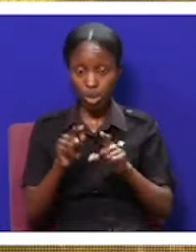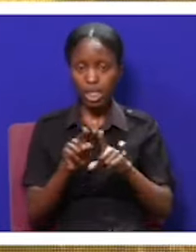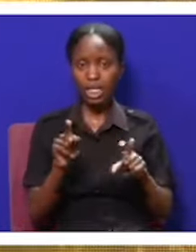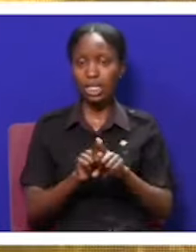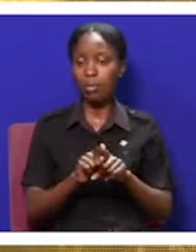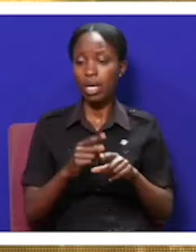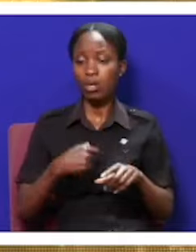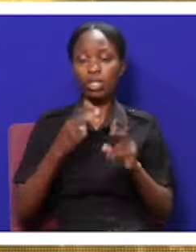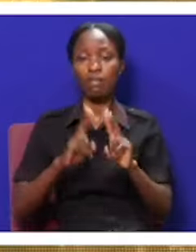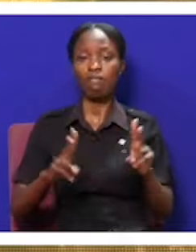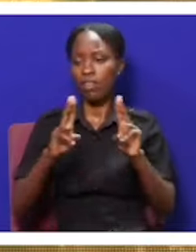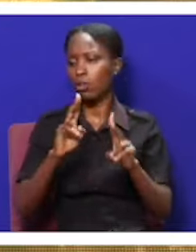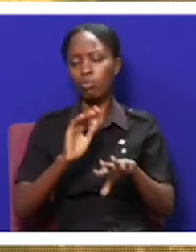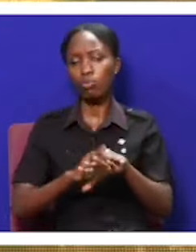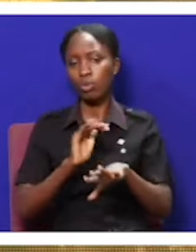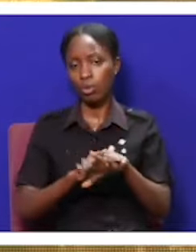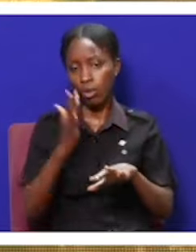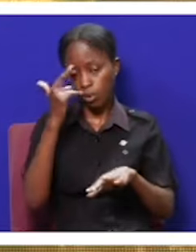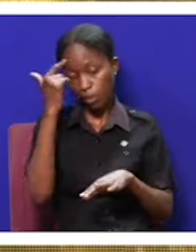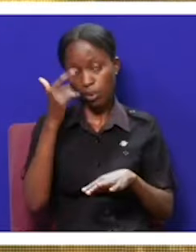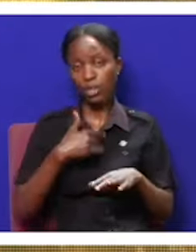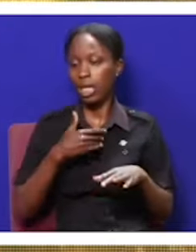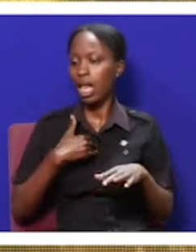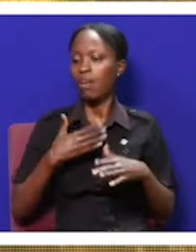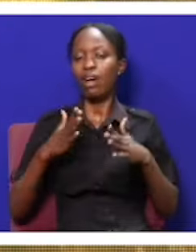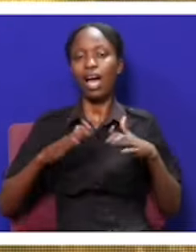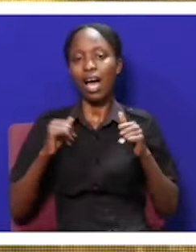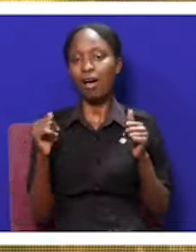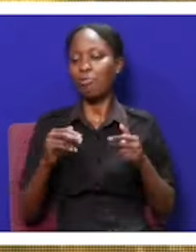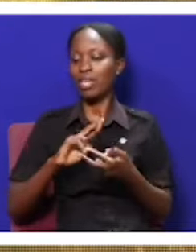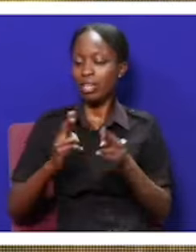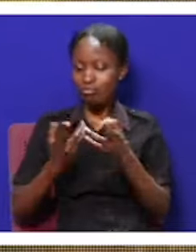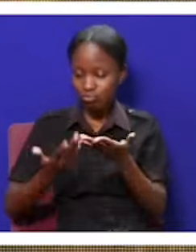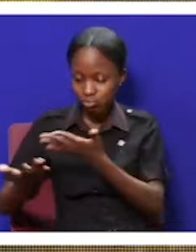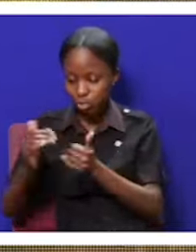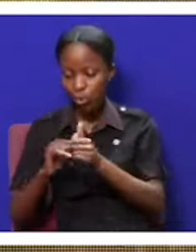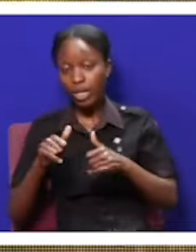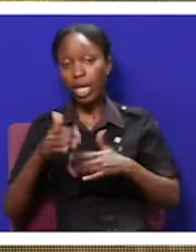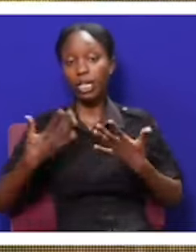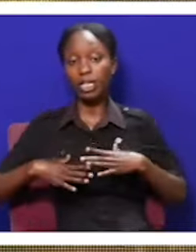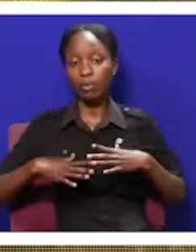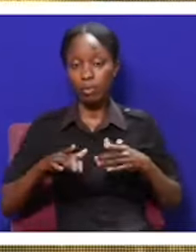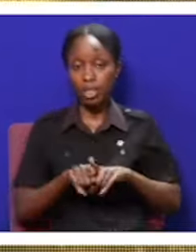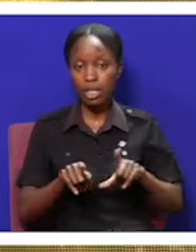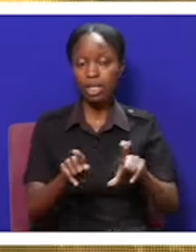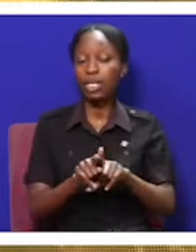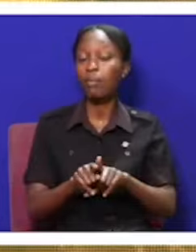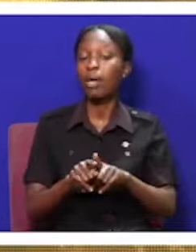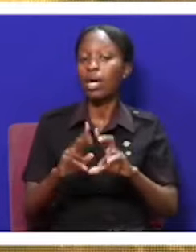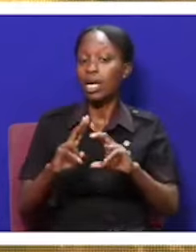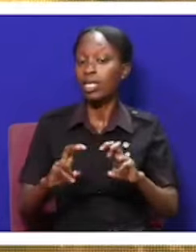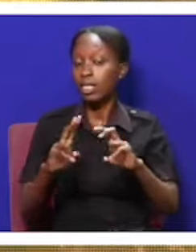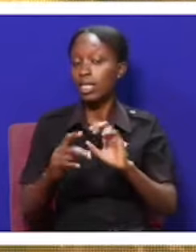you'll be having a very joyous relationship with other people. And even studies have shown that